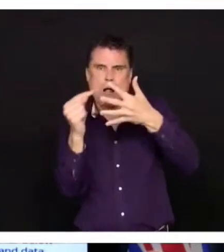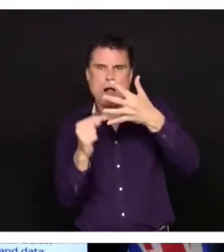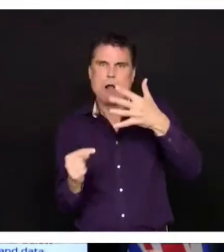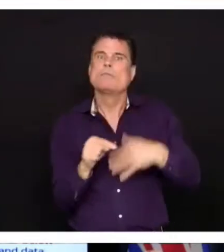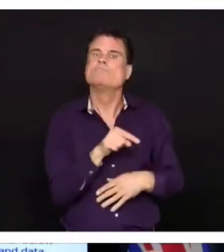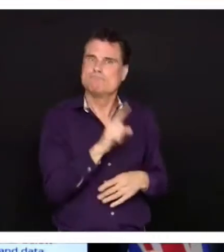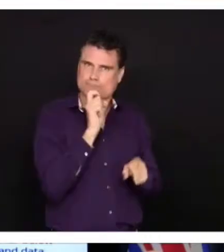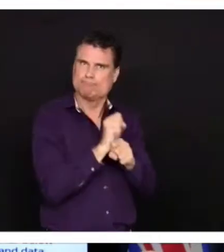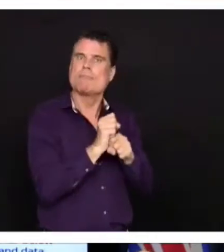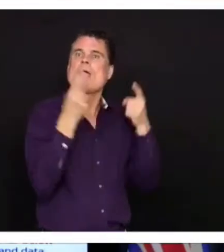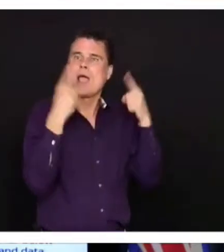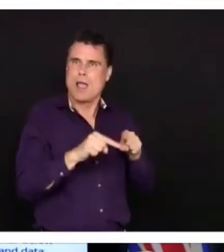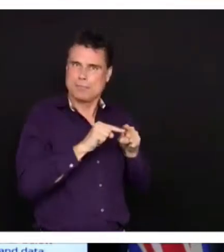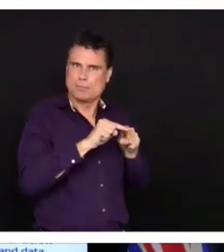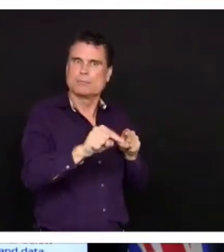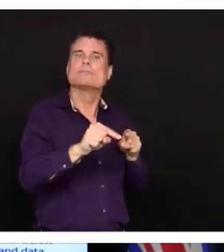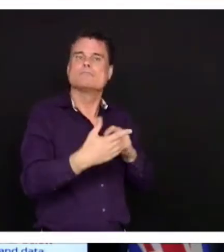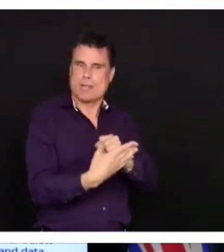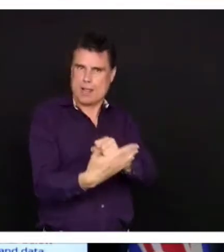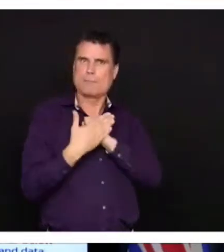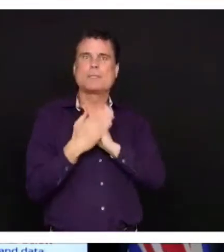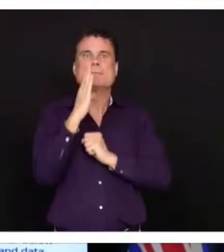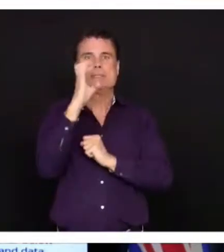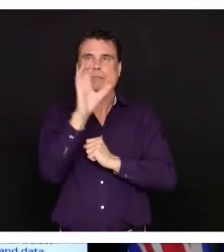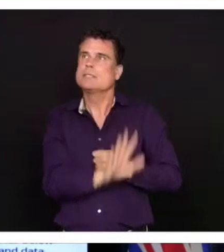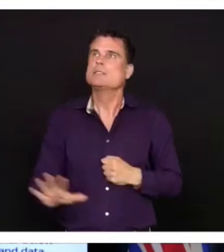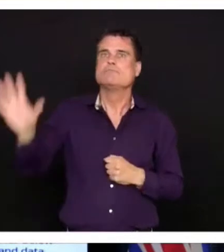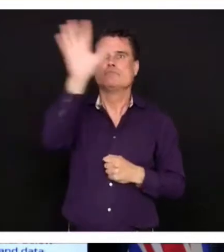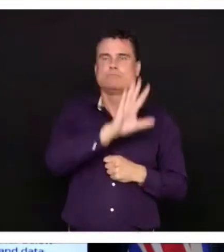immunity, or what I prefer to call community immunity,